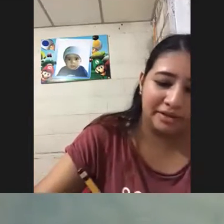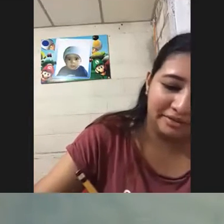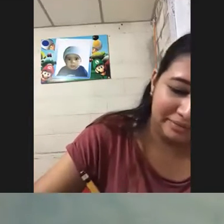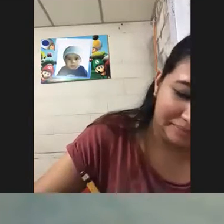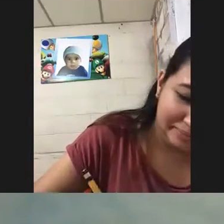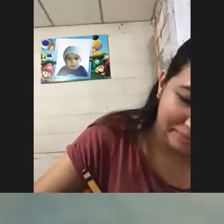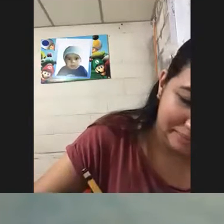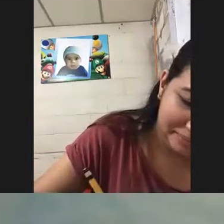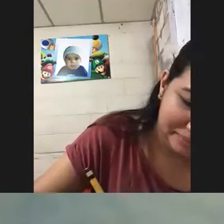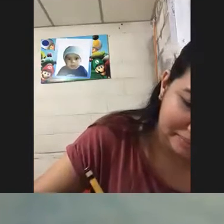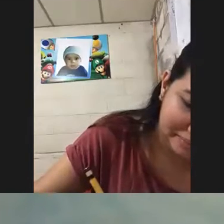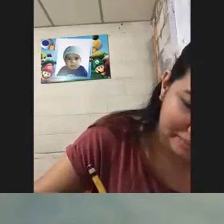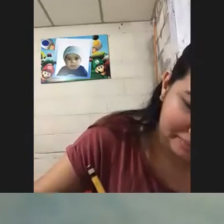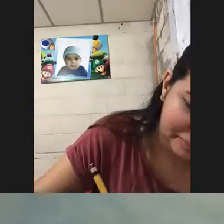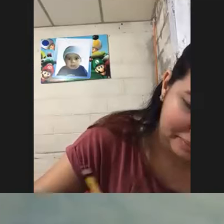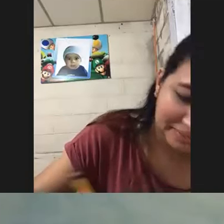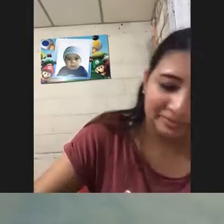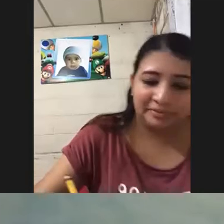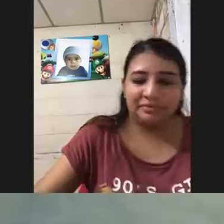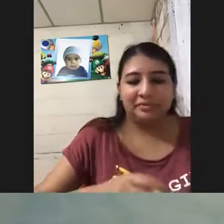Okay. That's downtown.